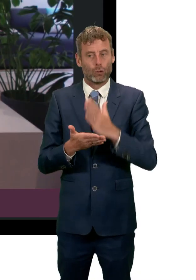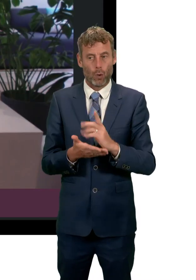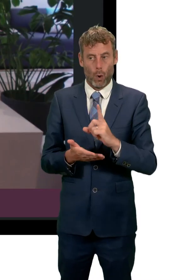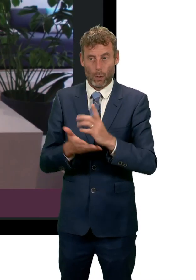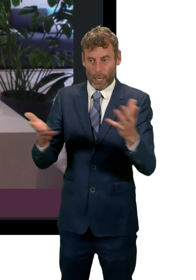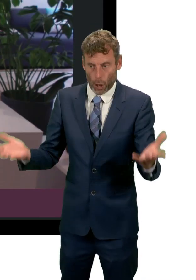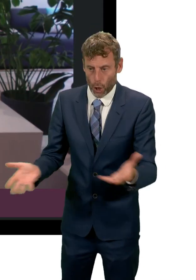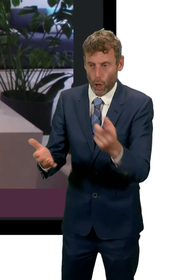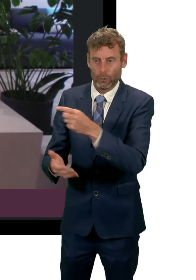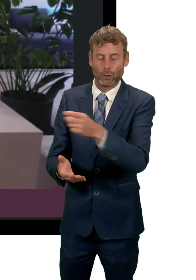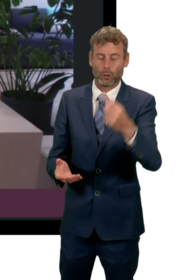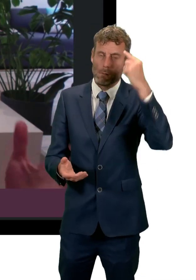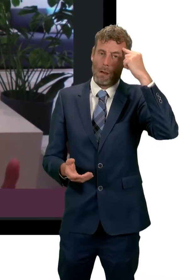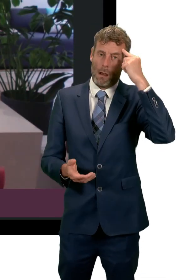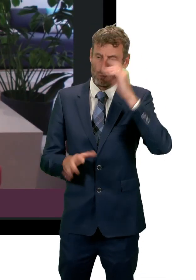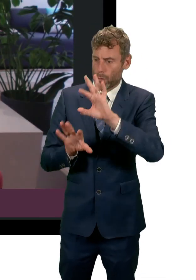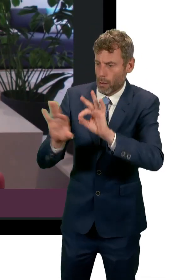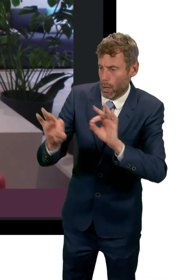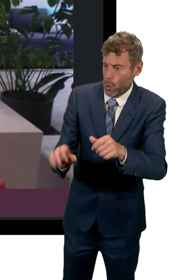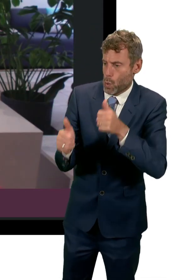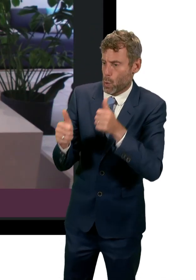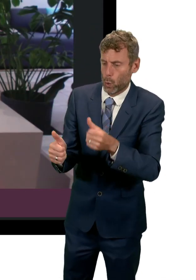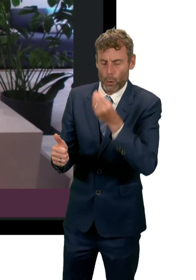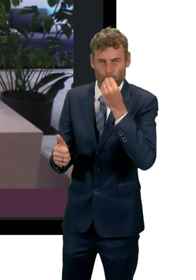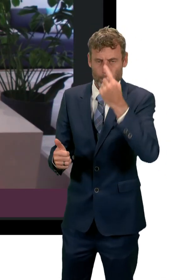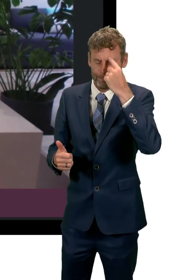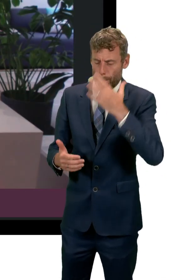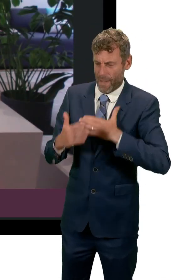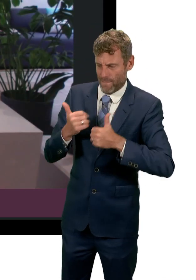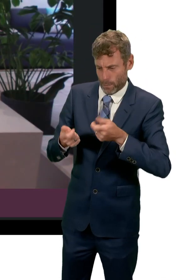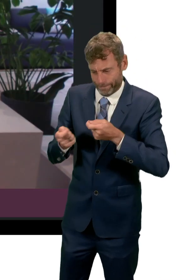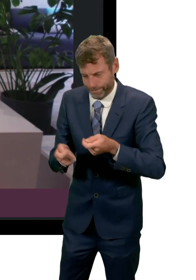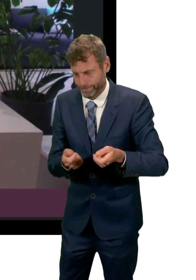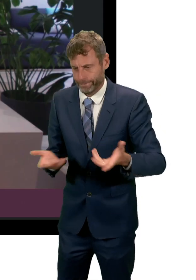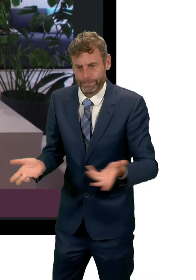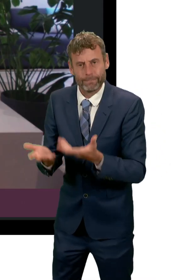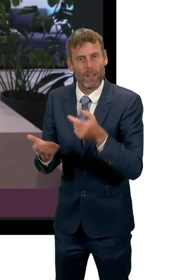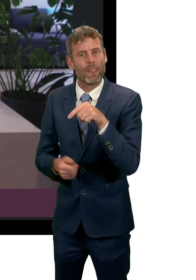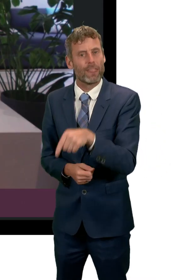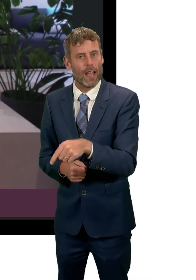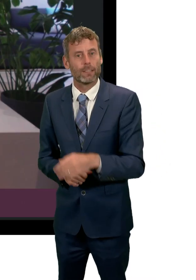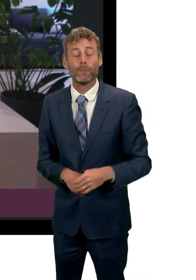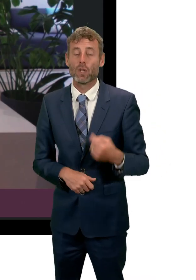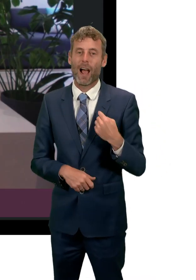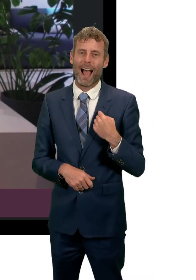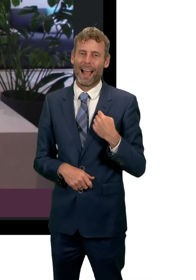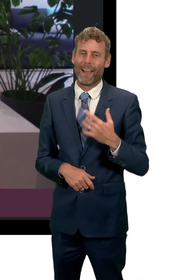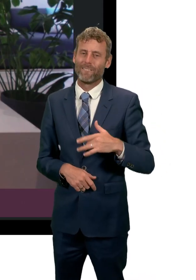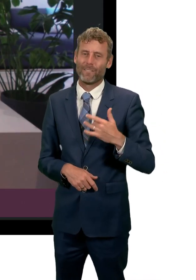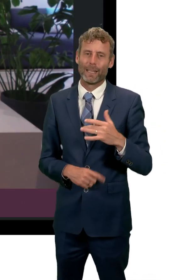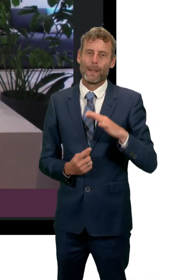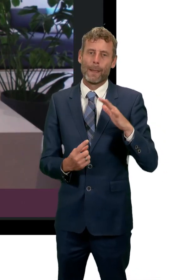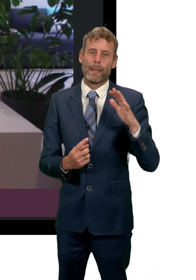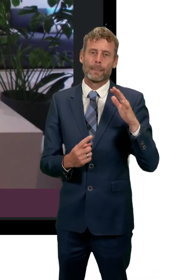and prepare and, you know, the food culture that goes along with that. So I think we've got to remember it's